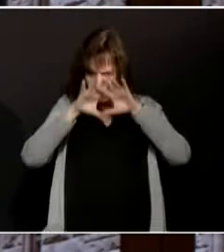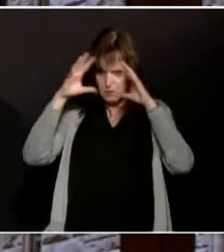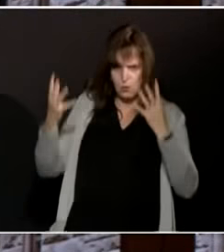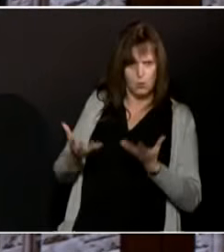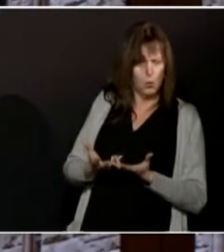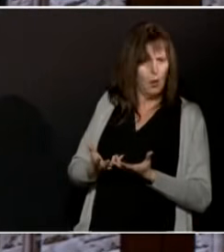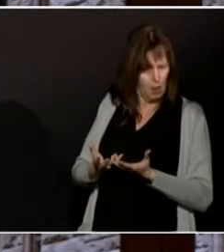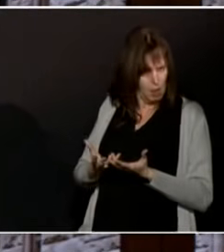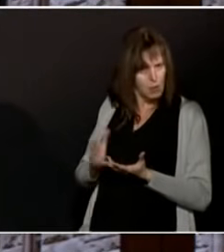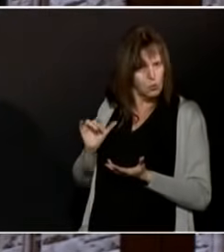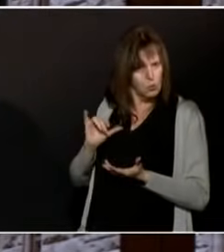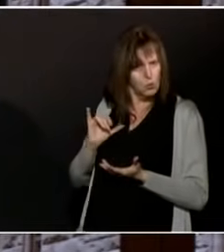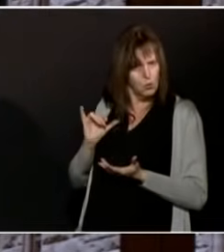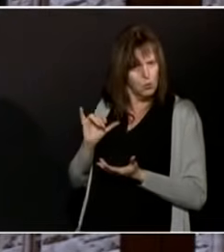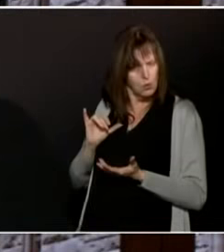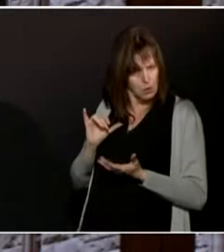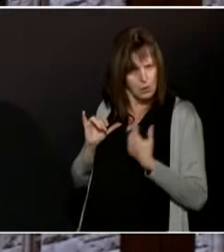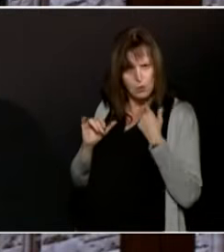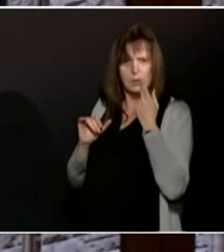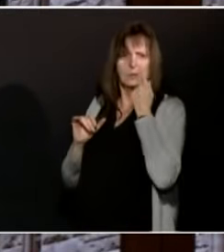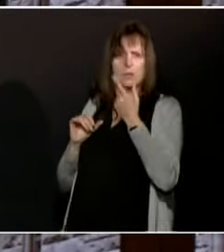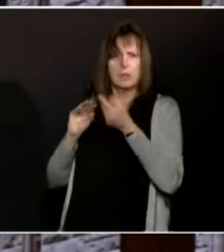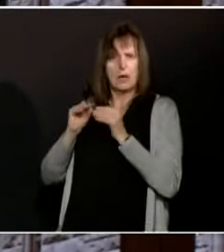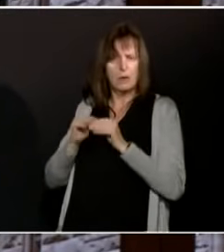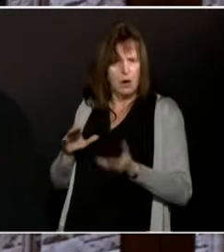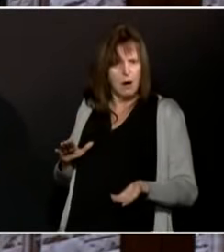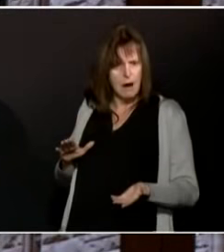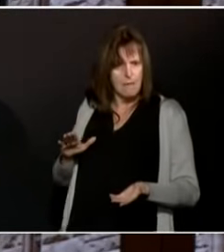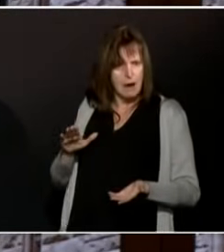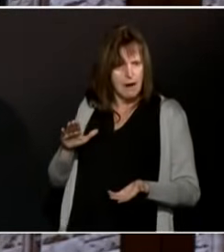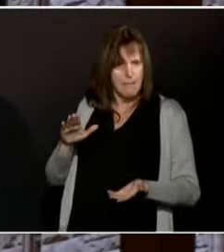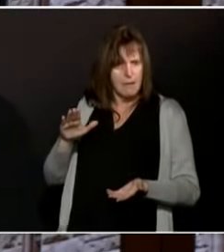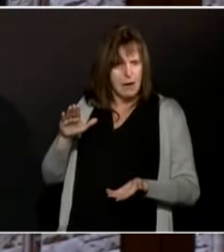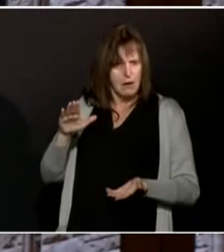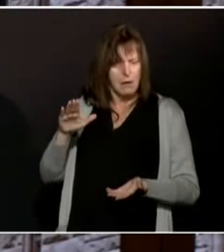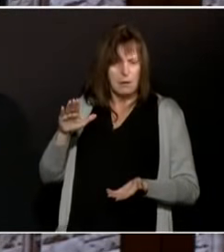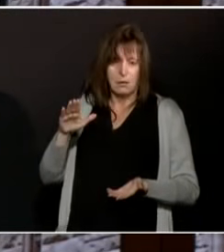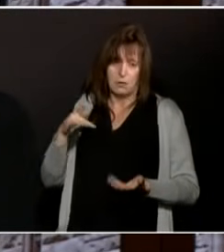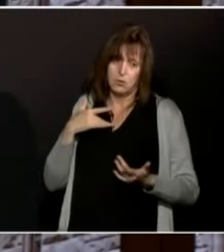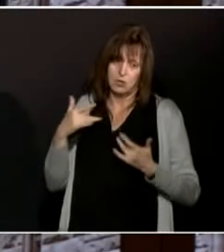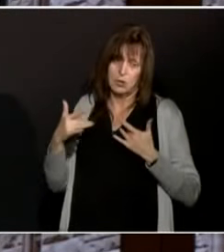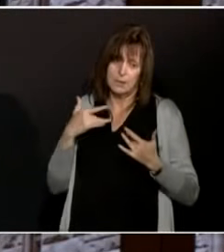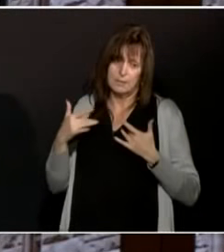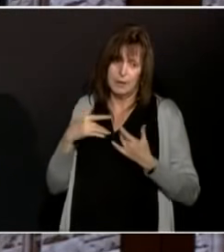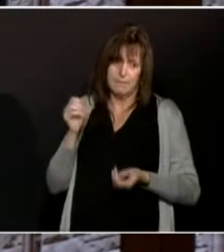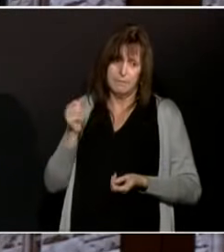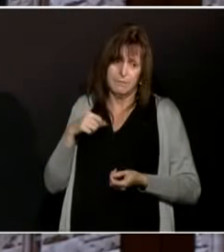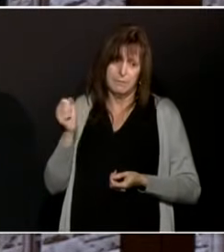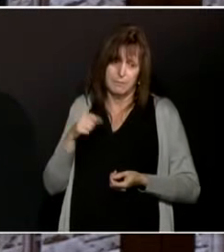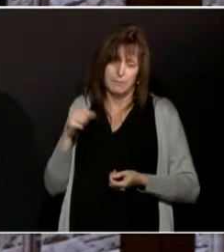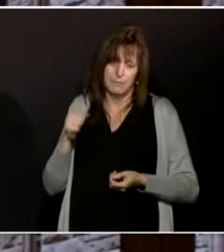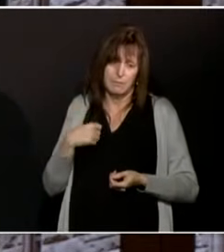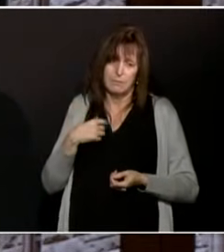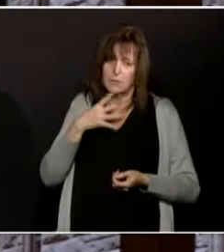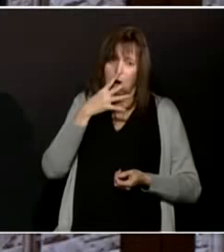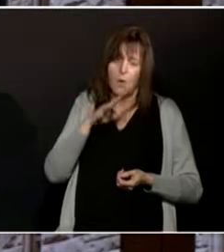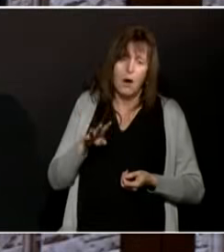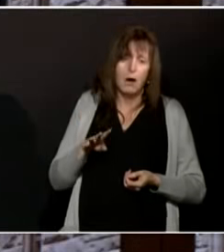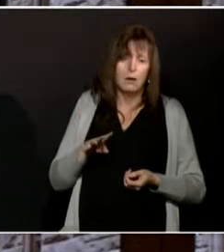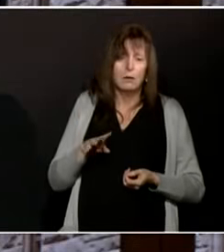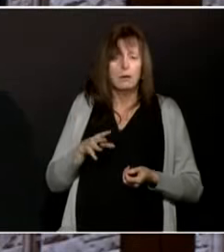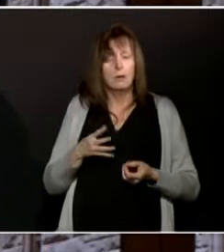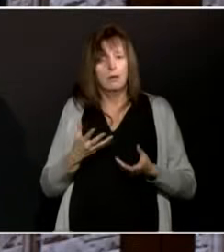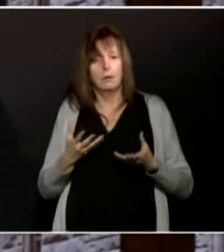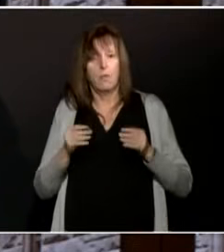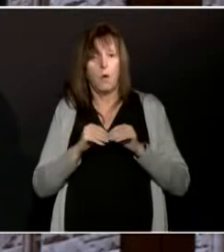an alarming rise in the numbers, and I don't want to scare people more than you need to, is that